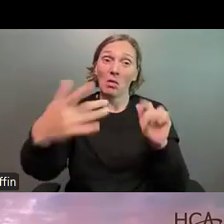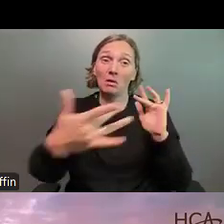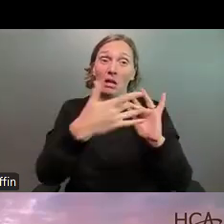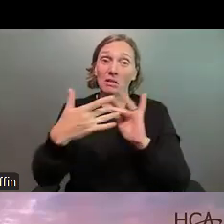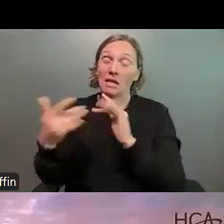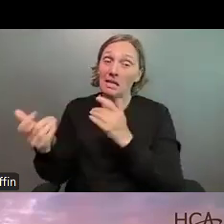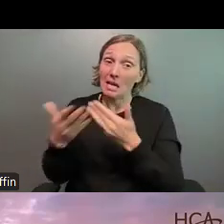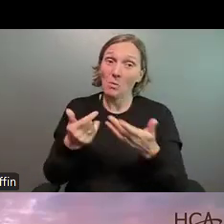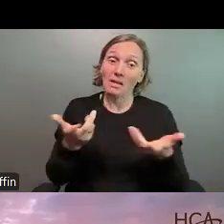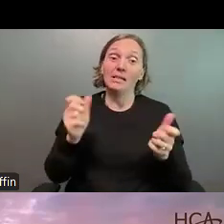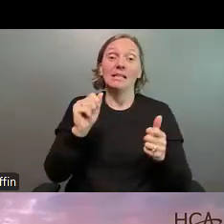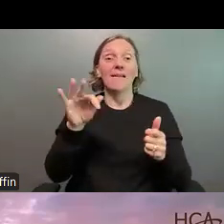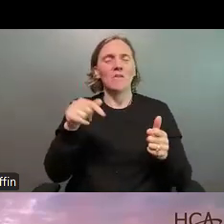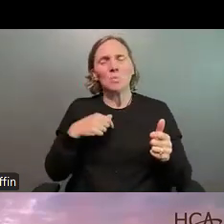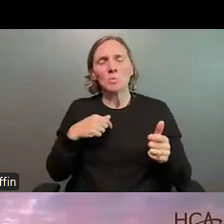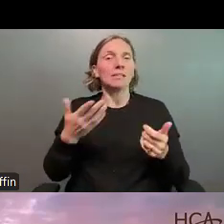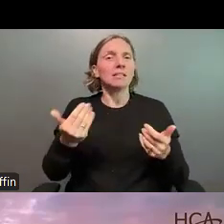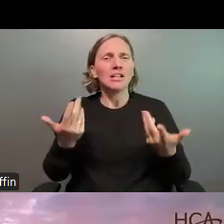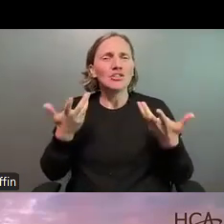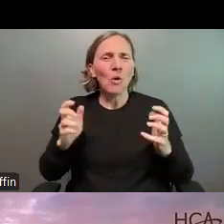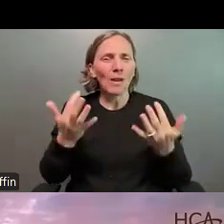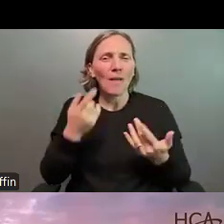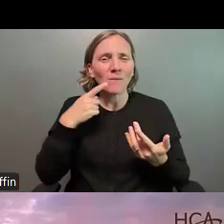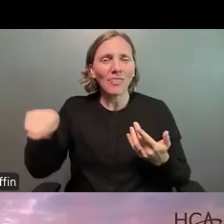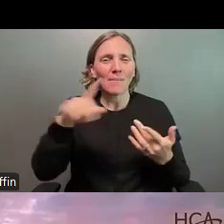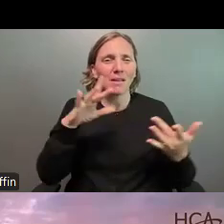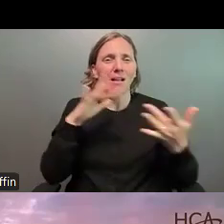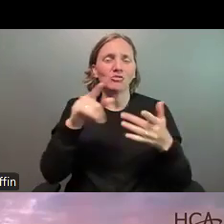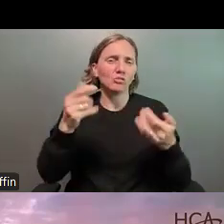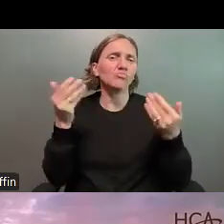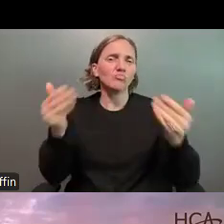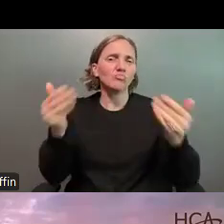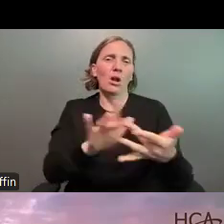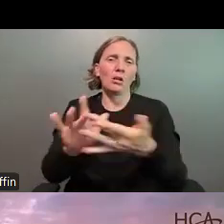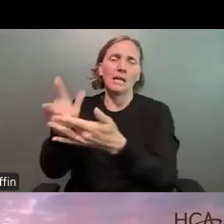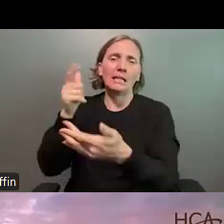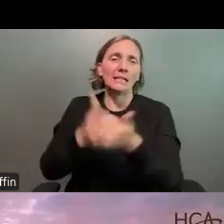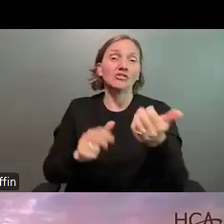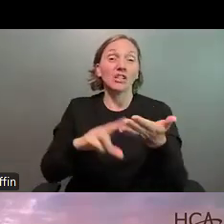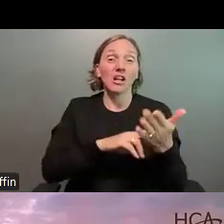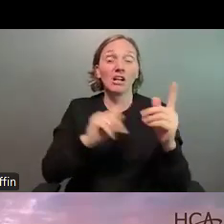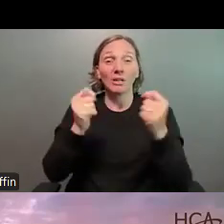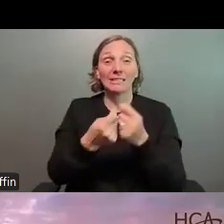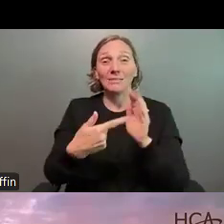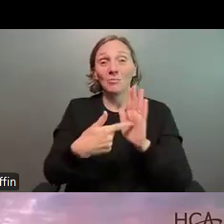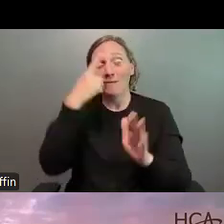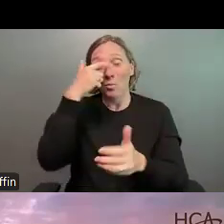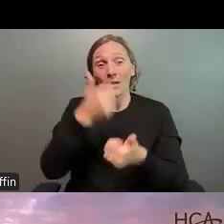got questions, go ahead and follow up with your individual contracting reps at each MCO respectively. Thank you.